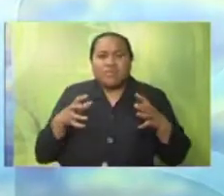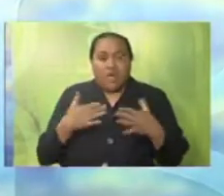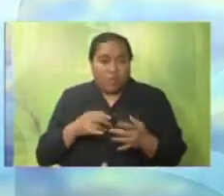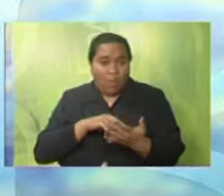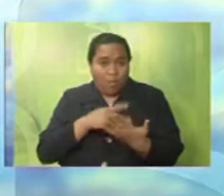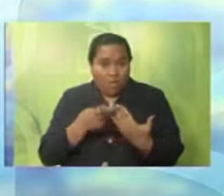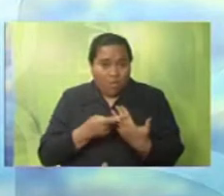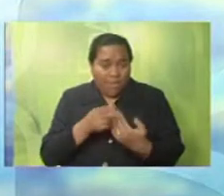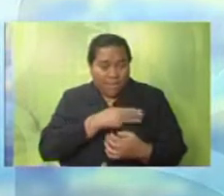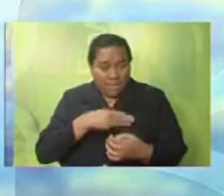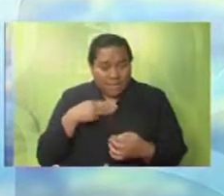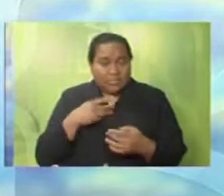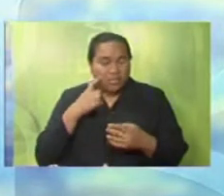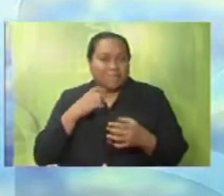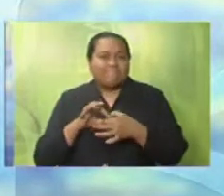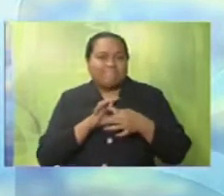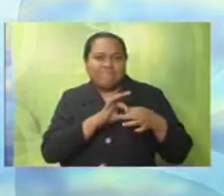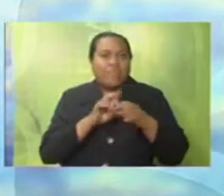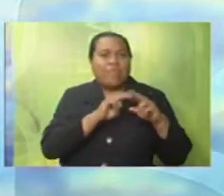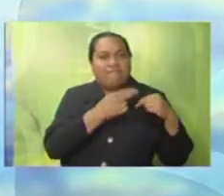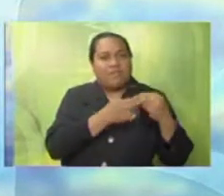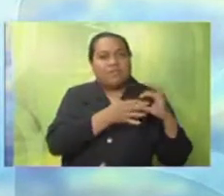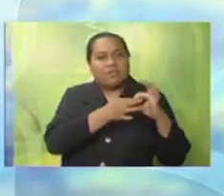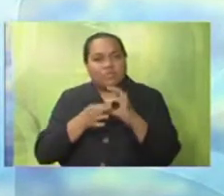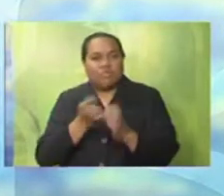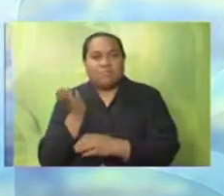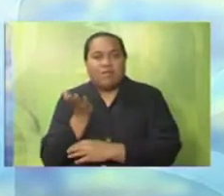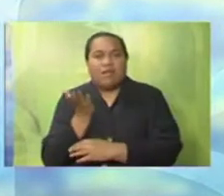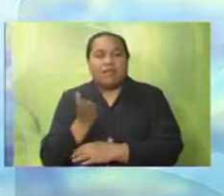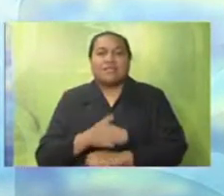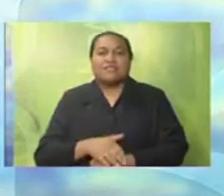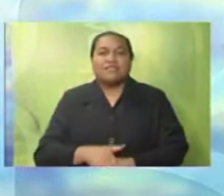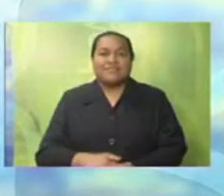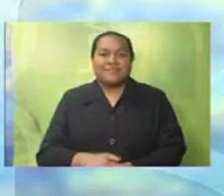the ministry will closely work with families of beggars.